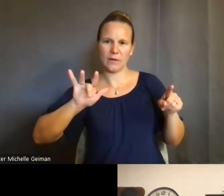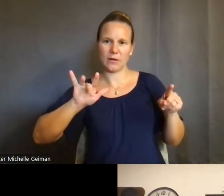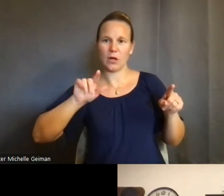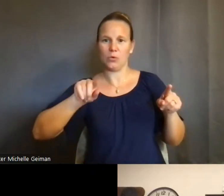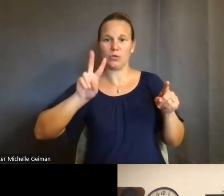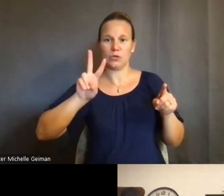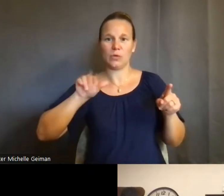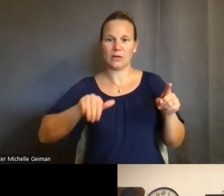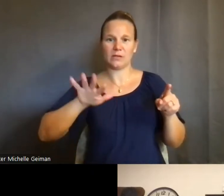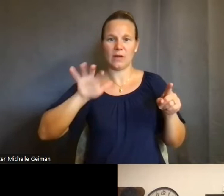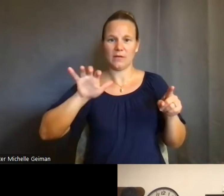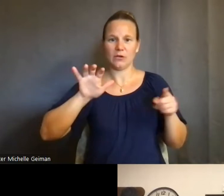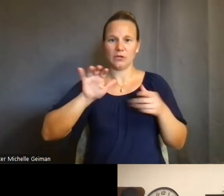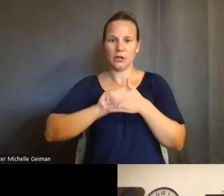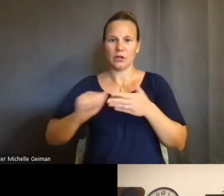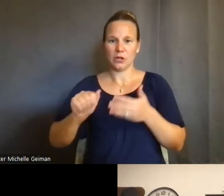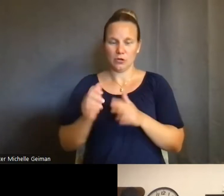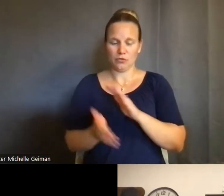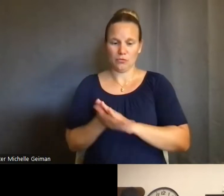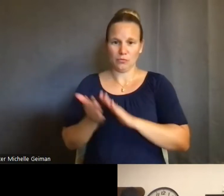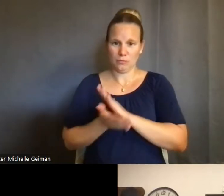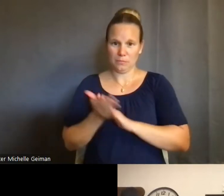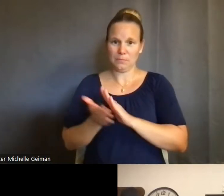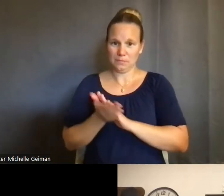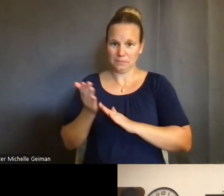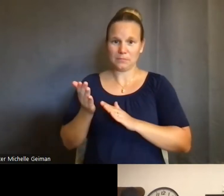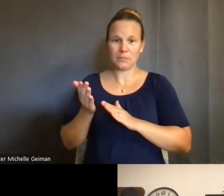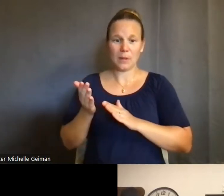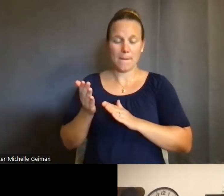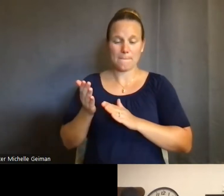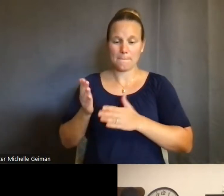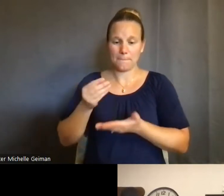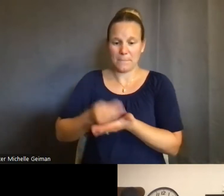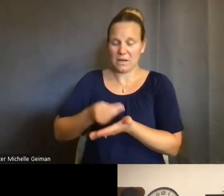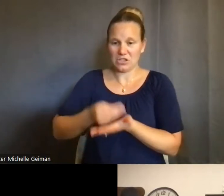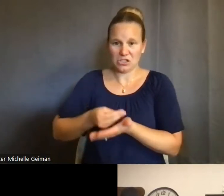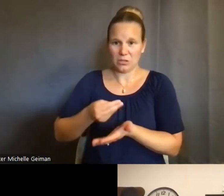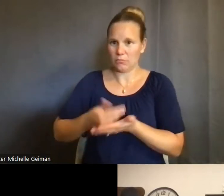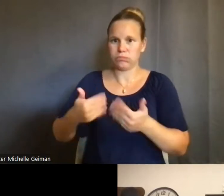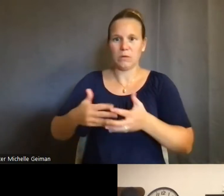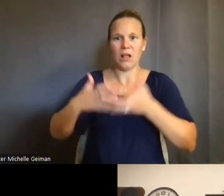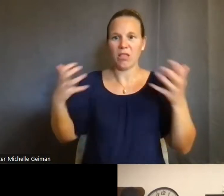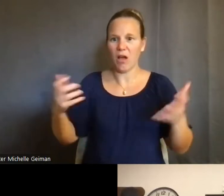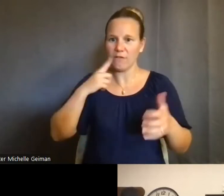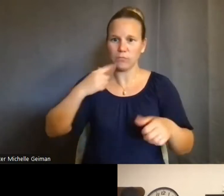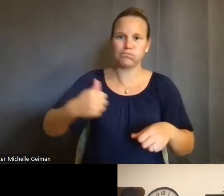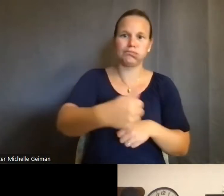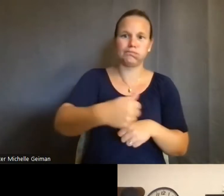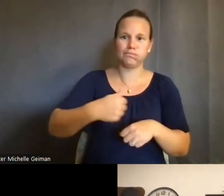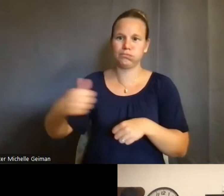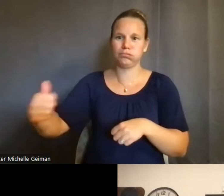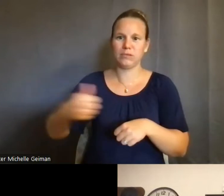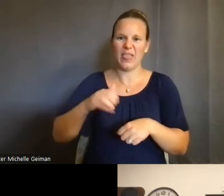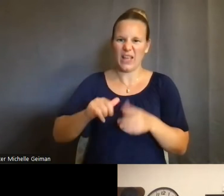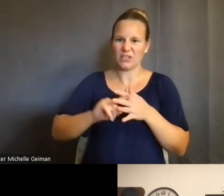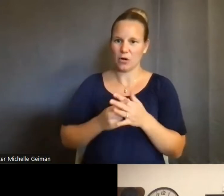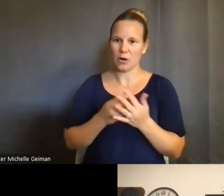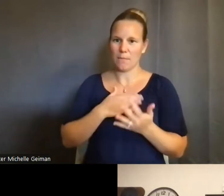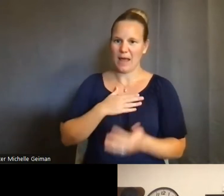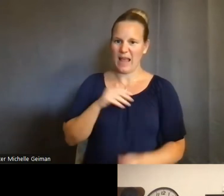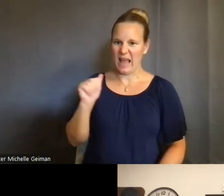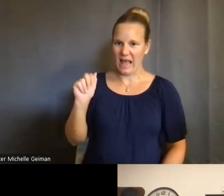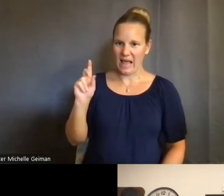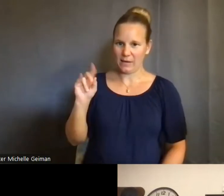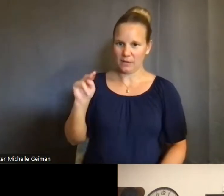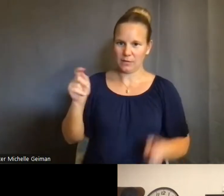of about $250,000 just for student travel. So that got me into administration, and then I earned my